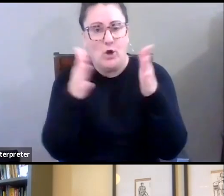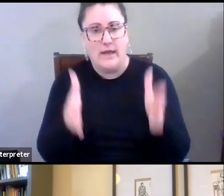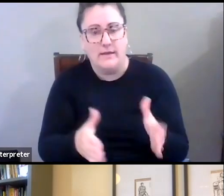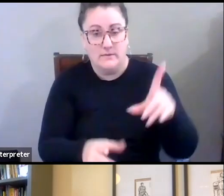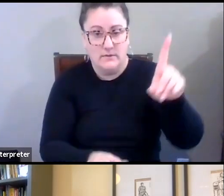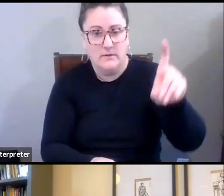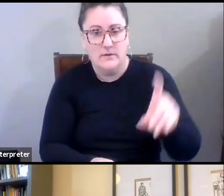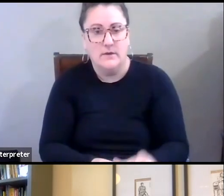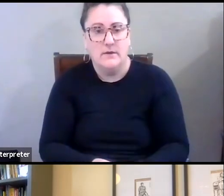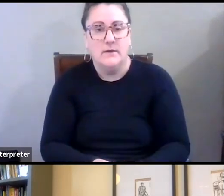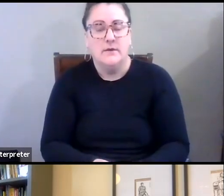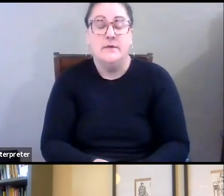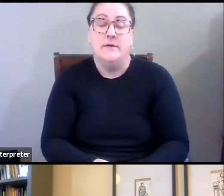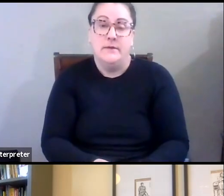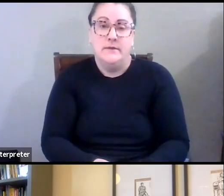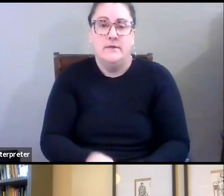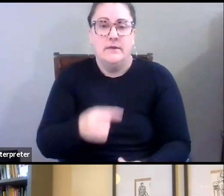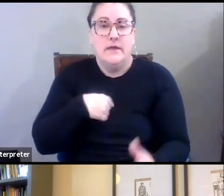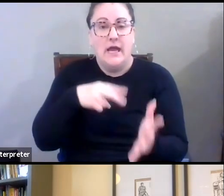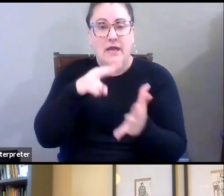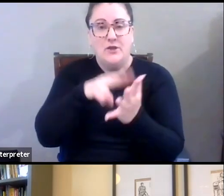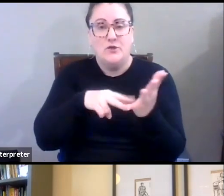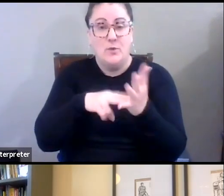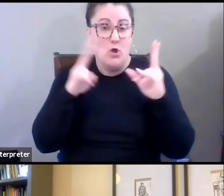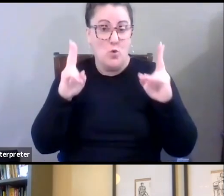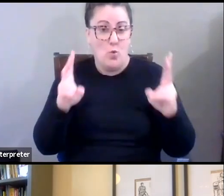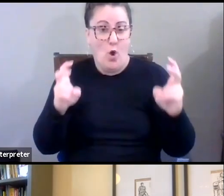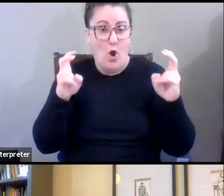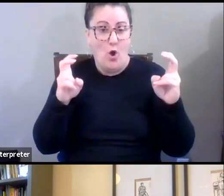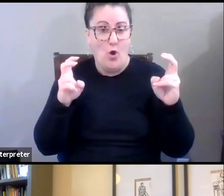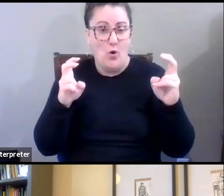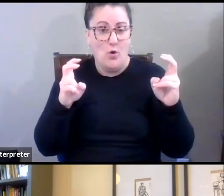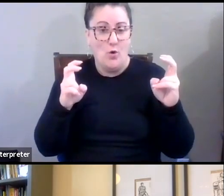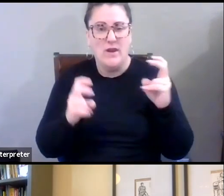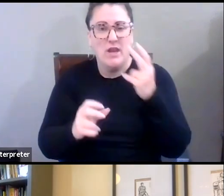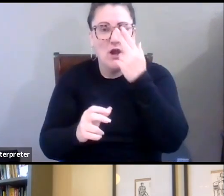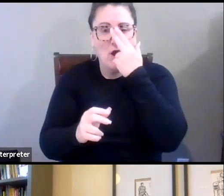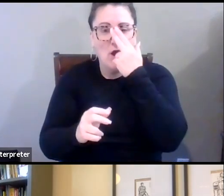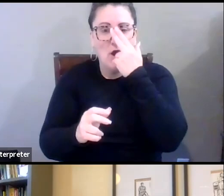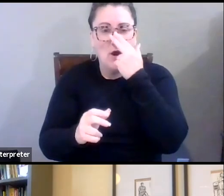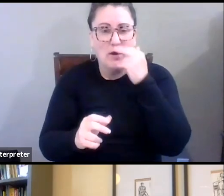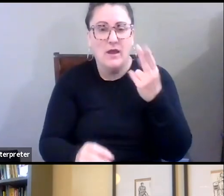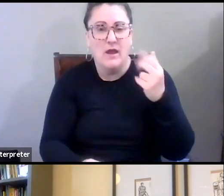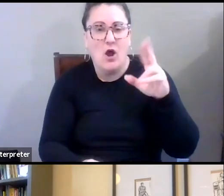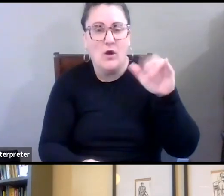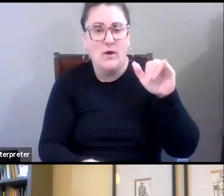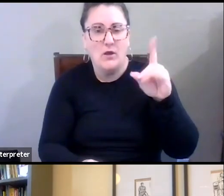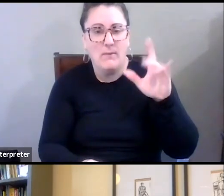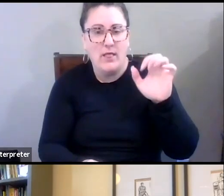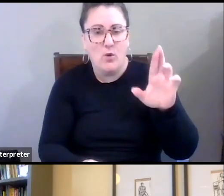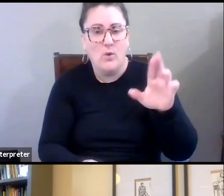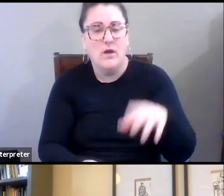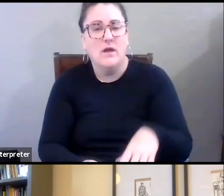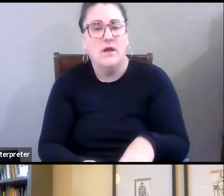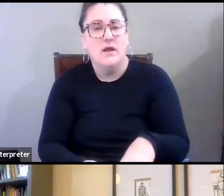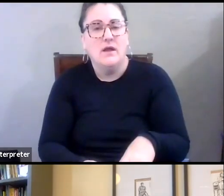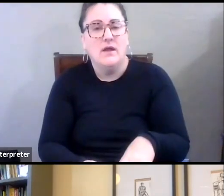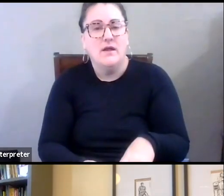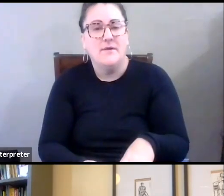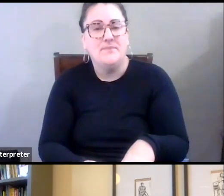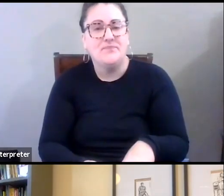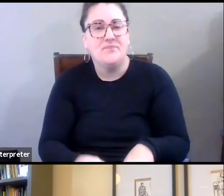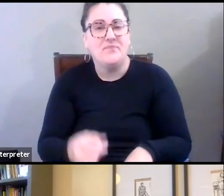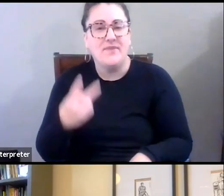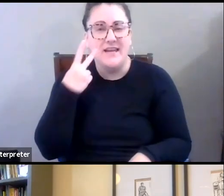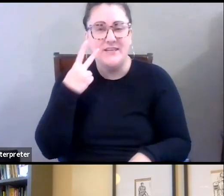I just read this really great quote by, you guys know the comedian Hari Kundambalu? I just saw